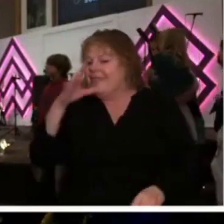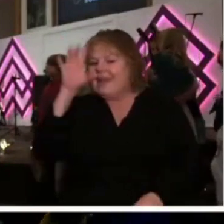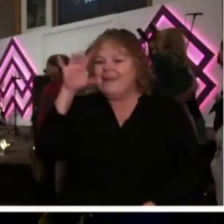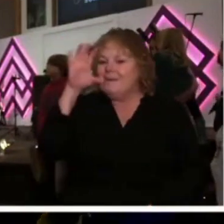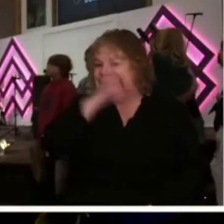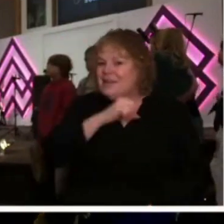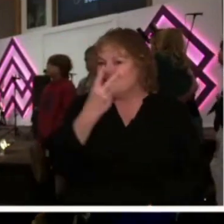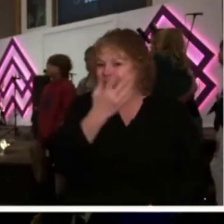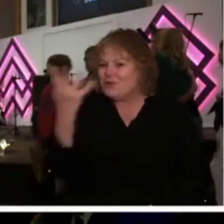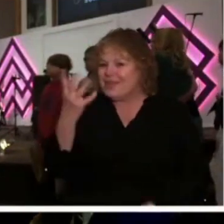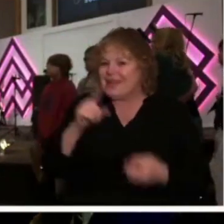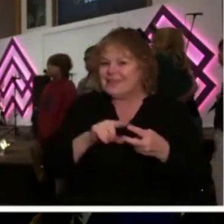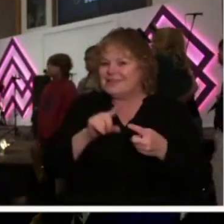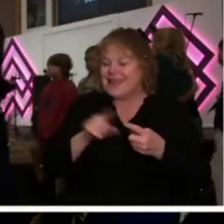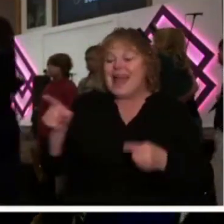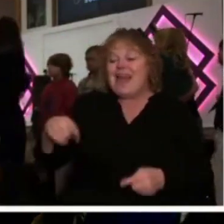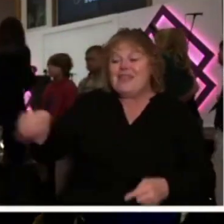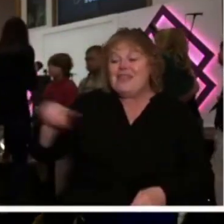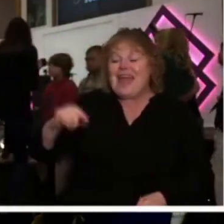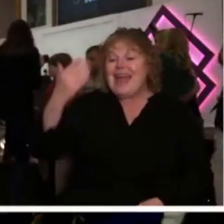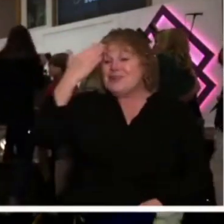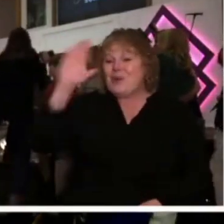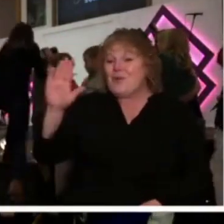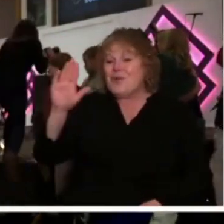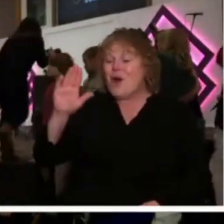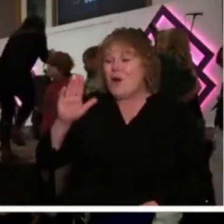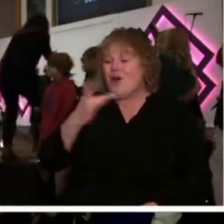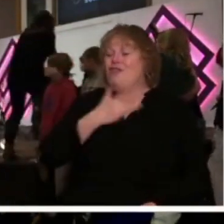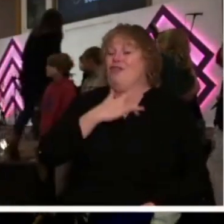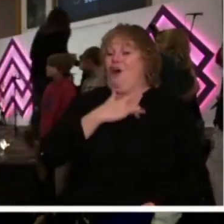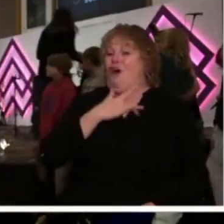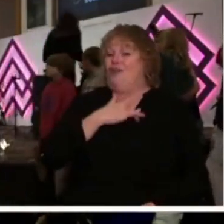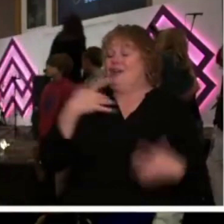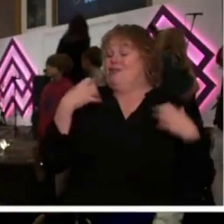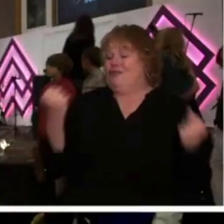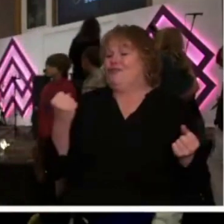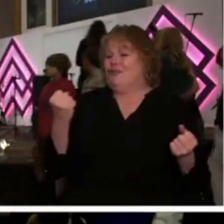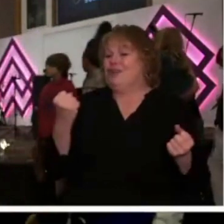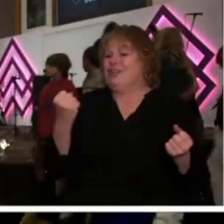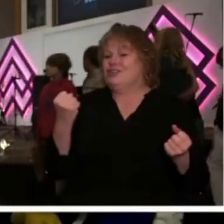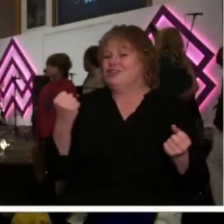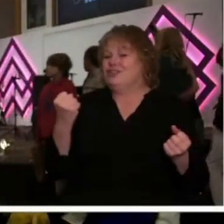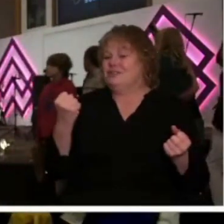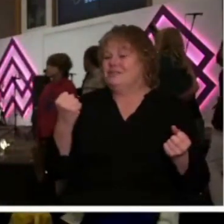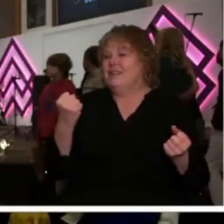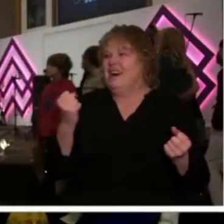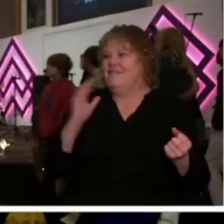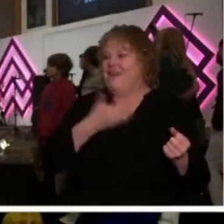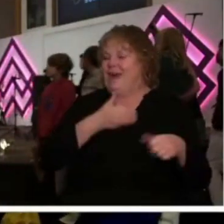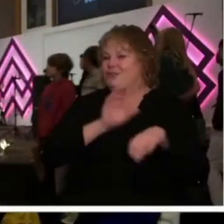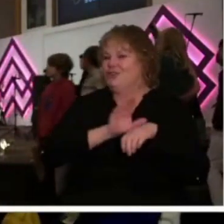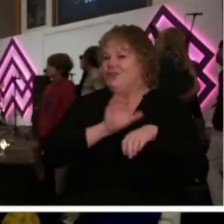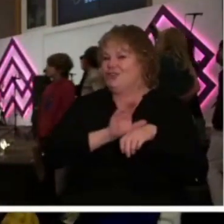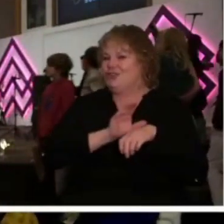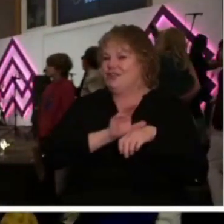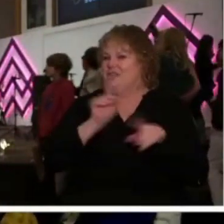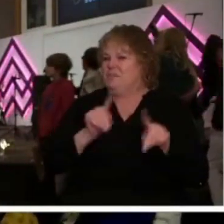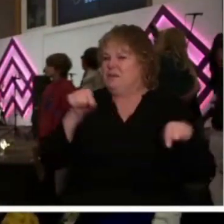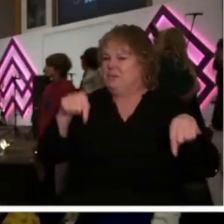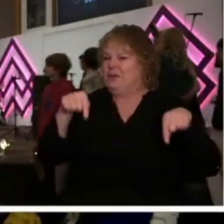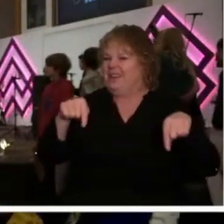one, they have no idea the depth of the heart and courage that the people who make up the body called Grace Assembly